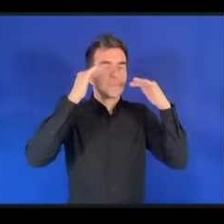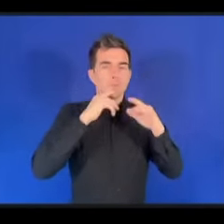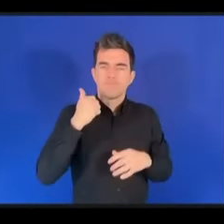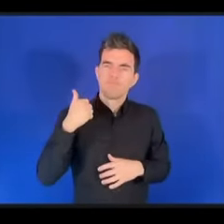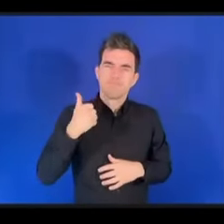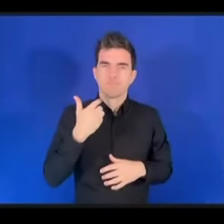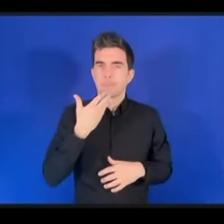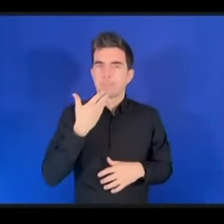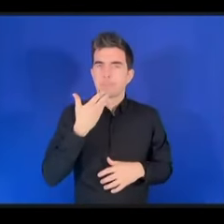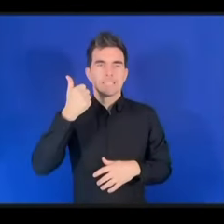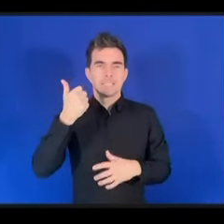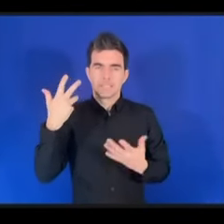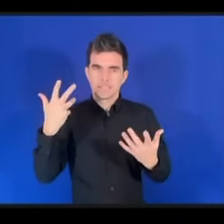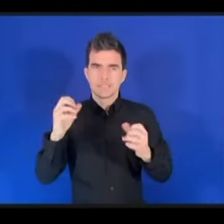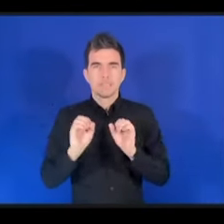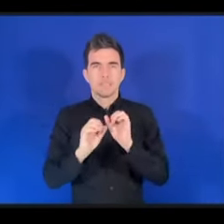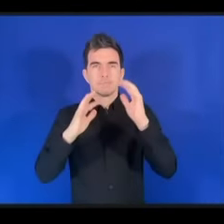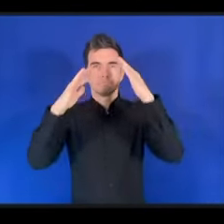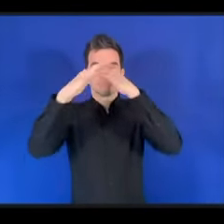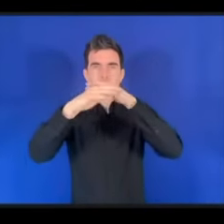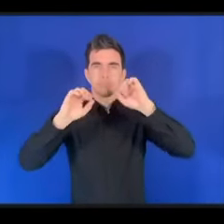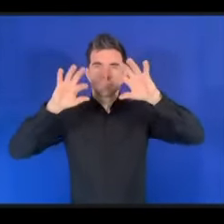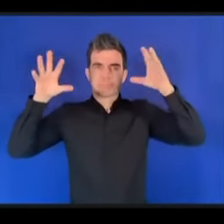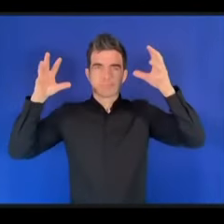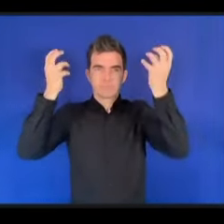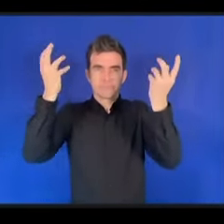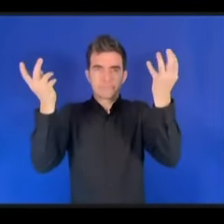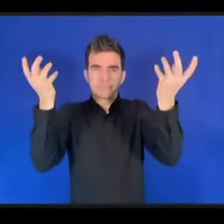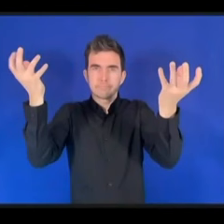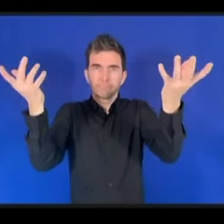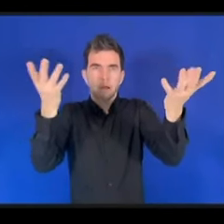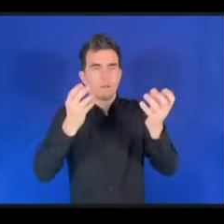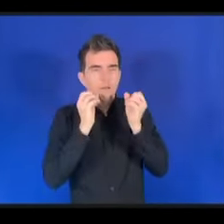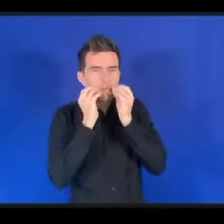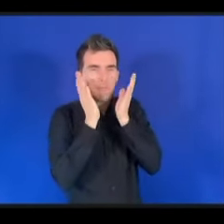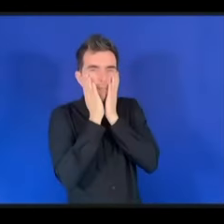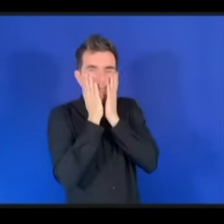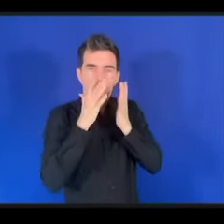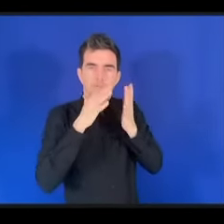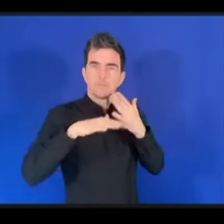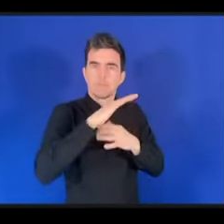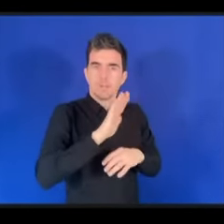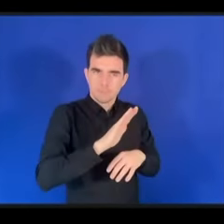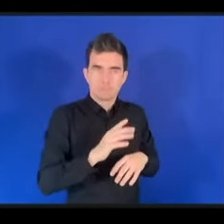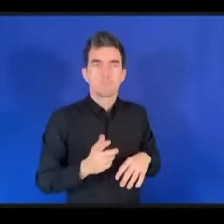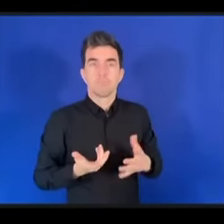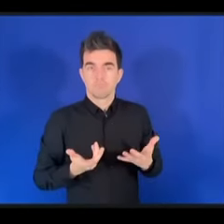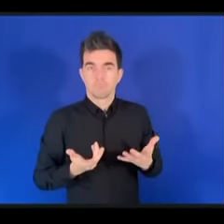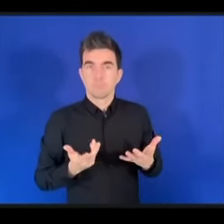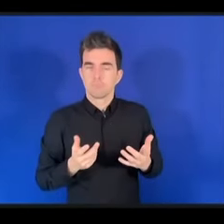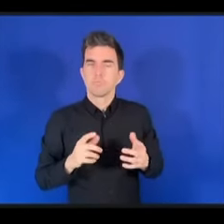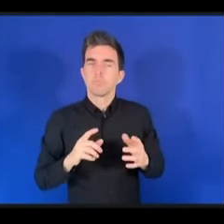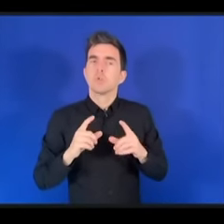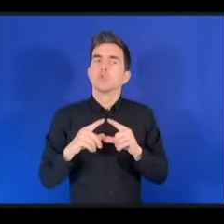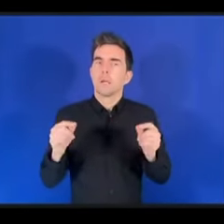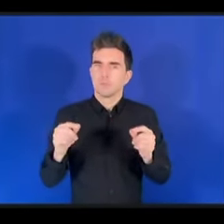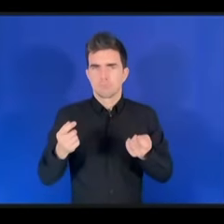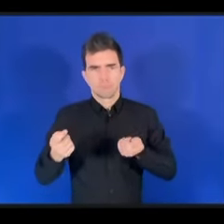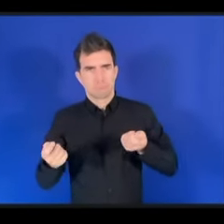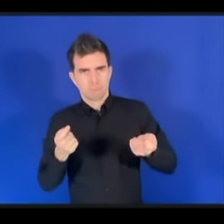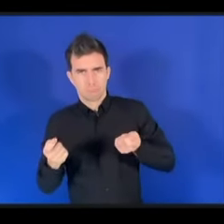for Cultural Affairs, was moved from Tokyo to Kyoto. For the first time in 150